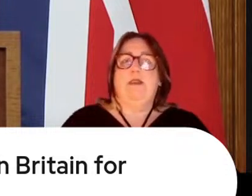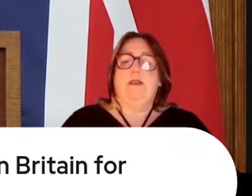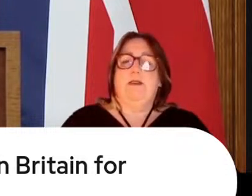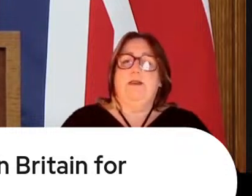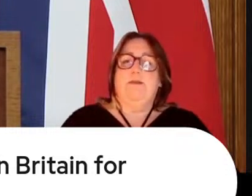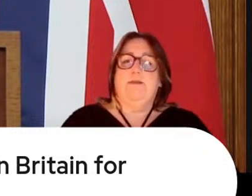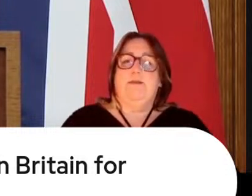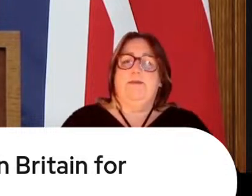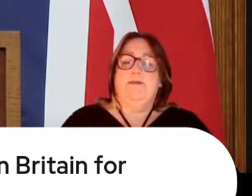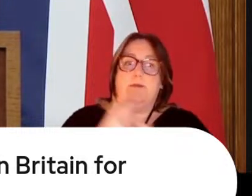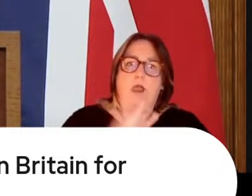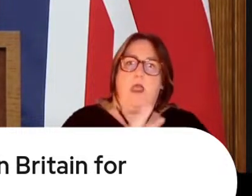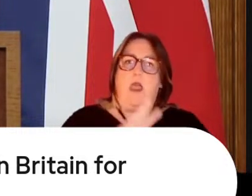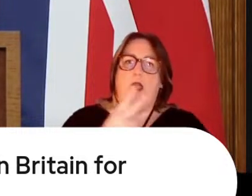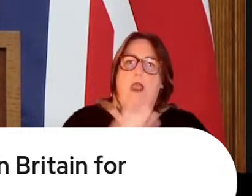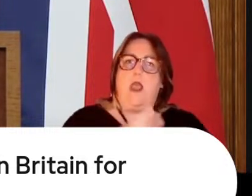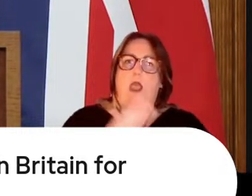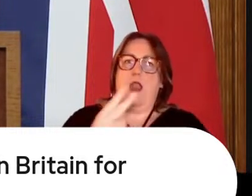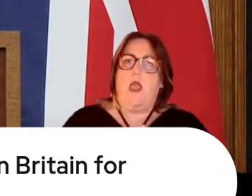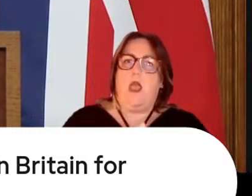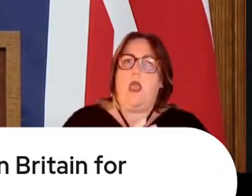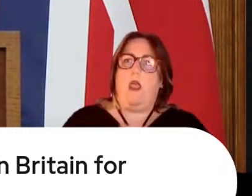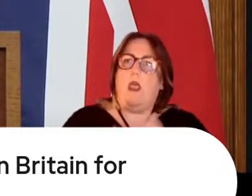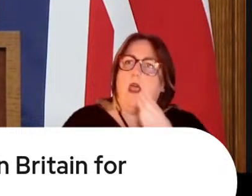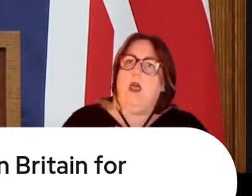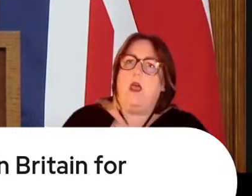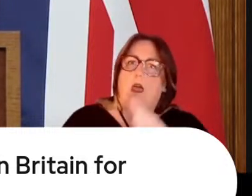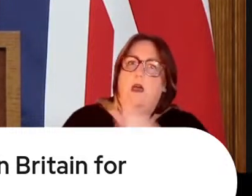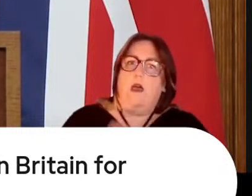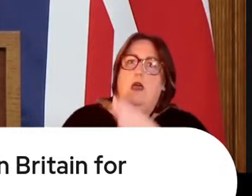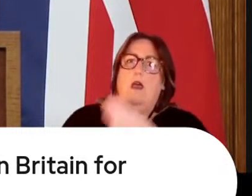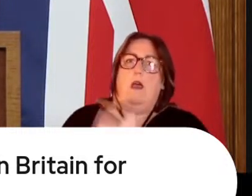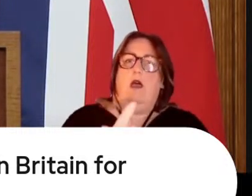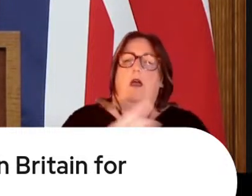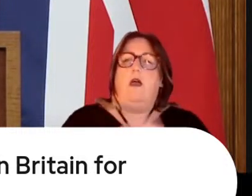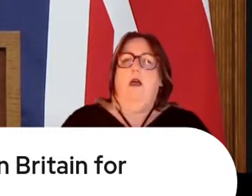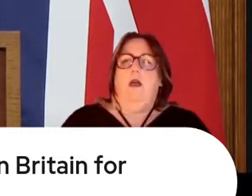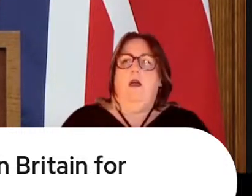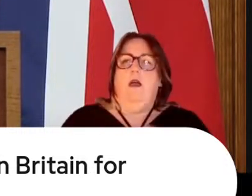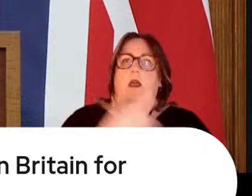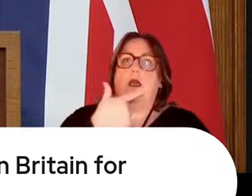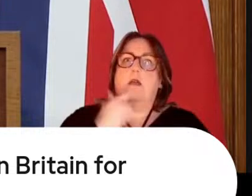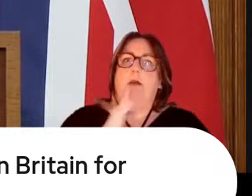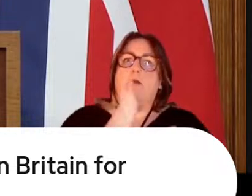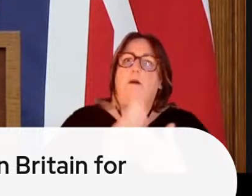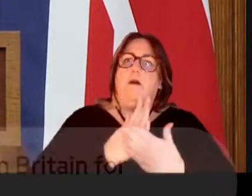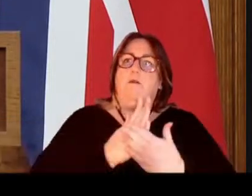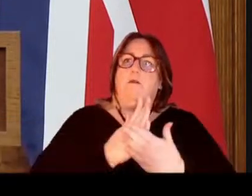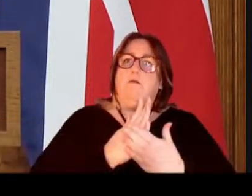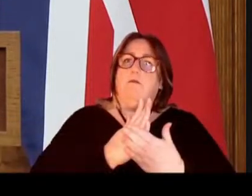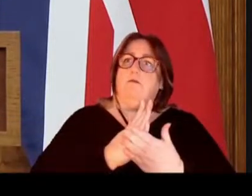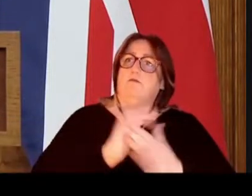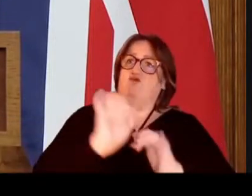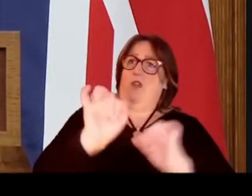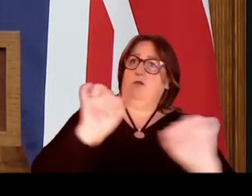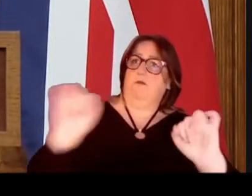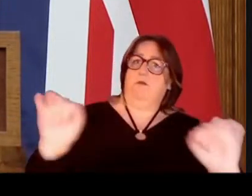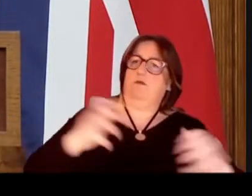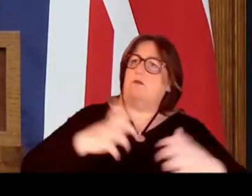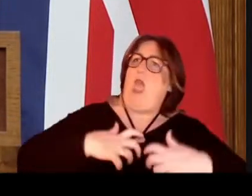Time and again, we see this pattern. And people are right to be angry about it. I'm angry about